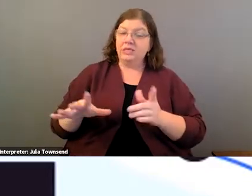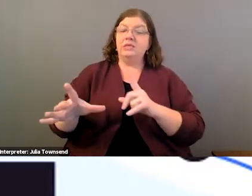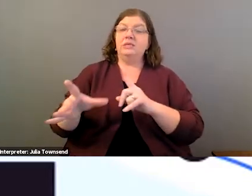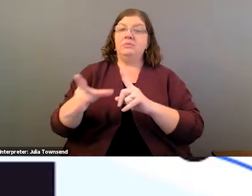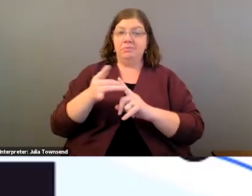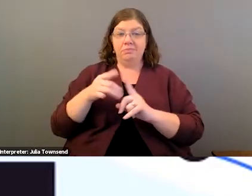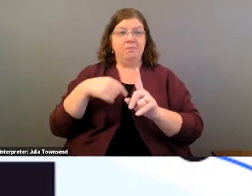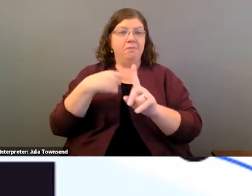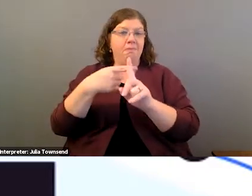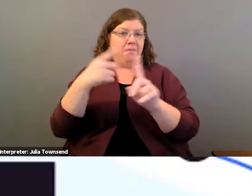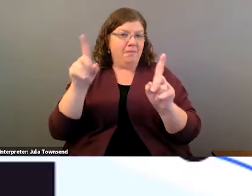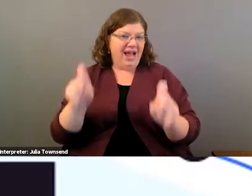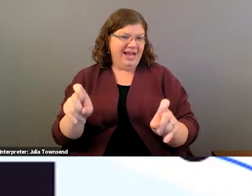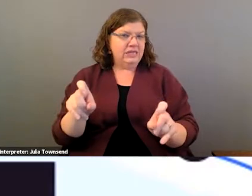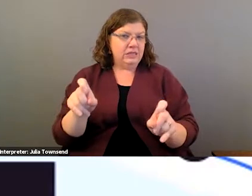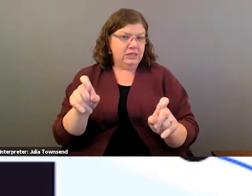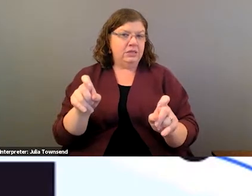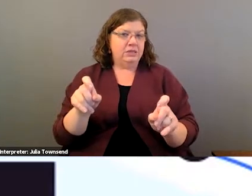positive